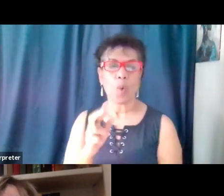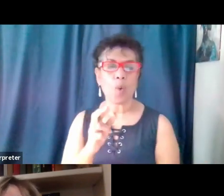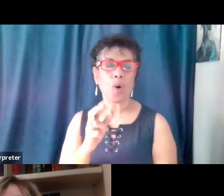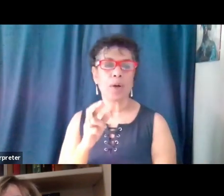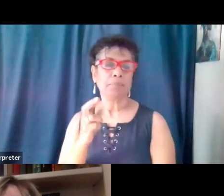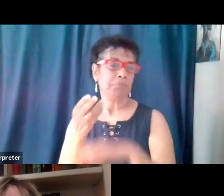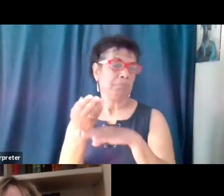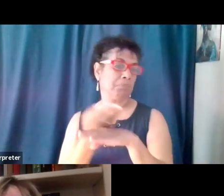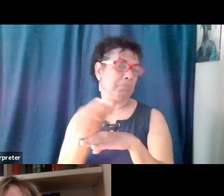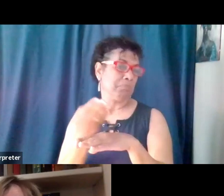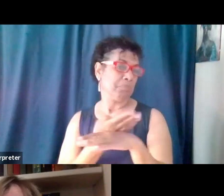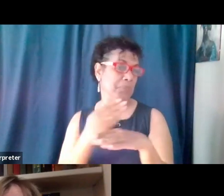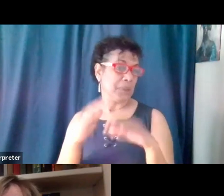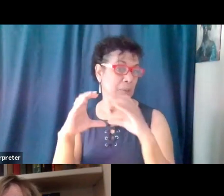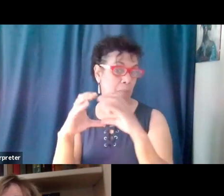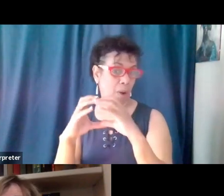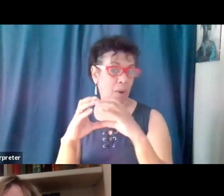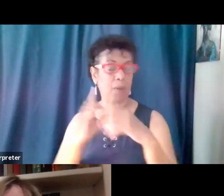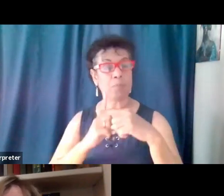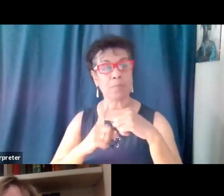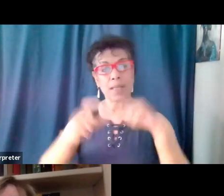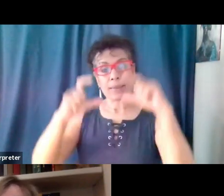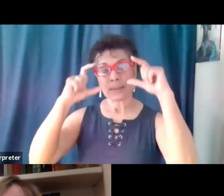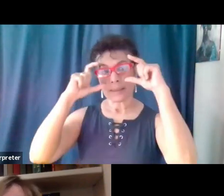like. And I do have glasses on, and with me is the